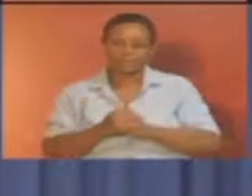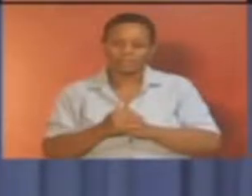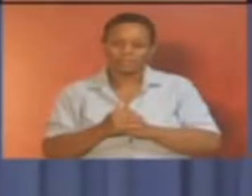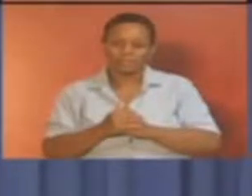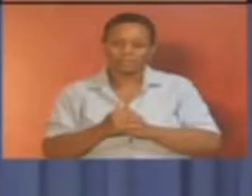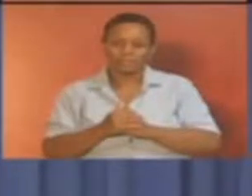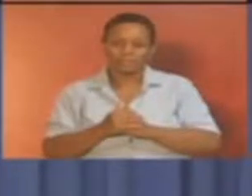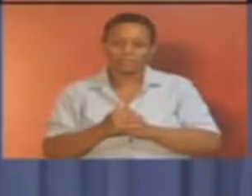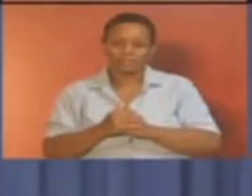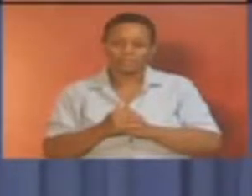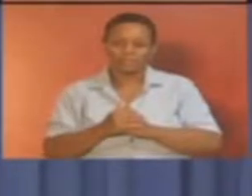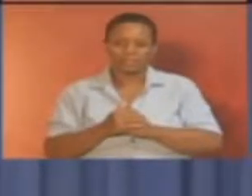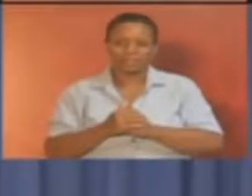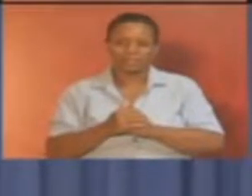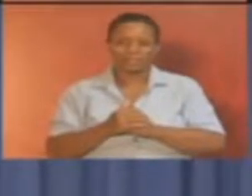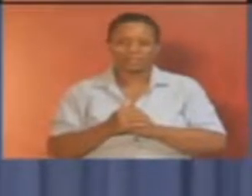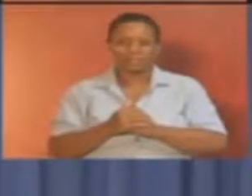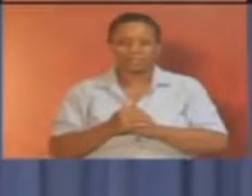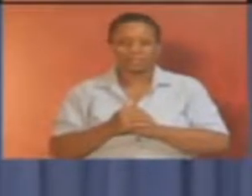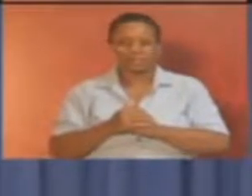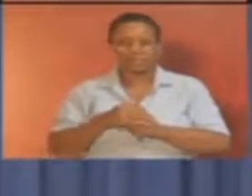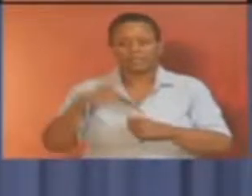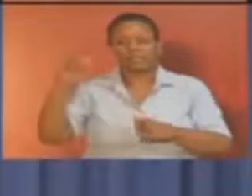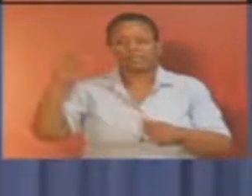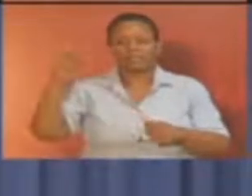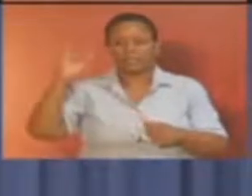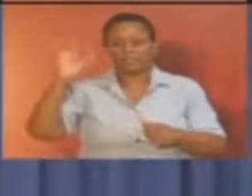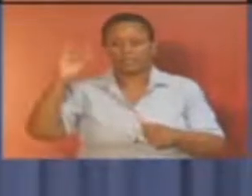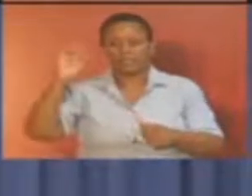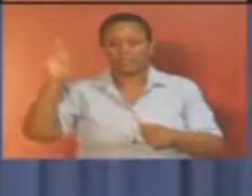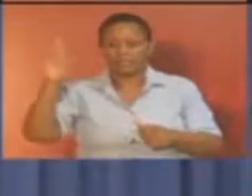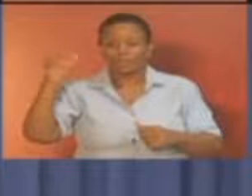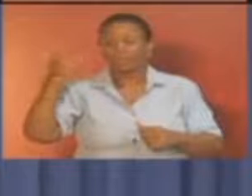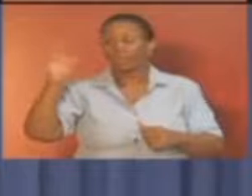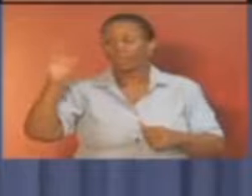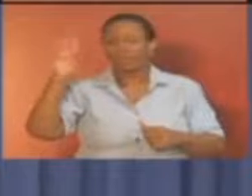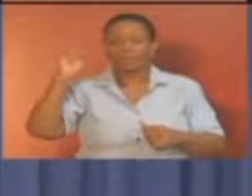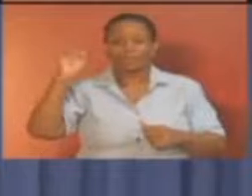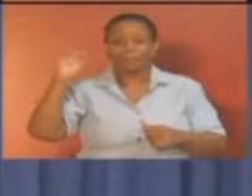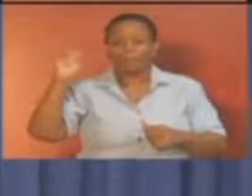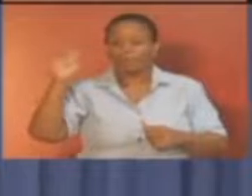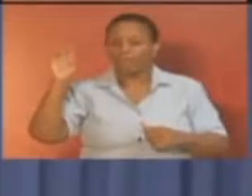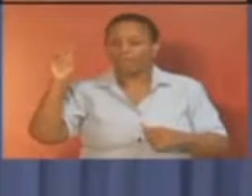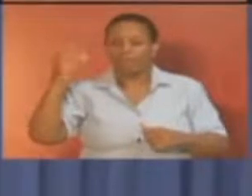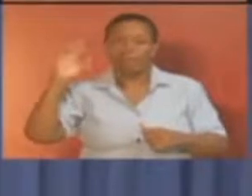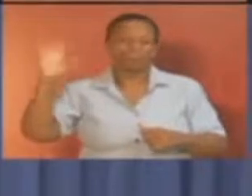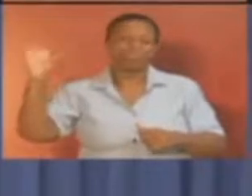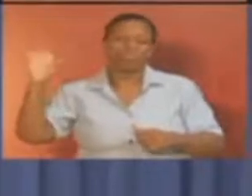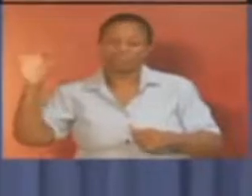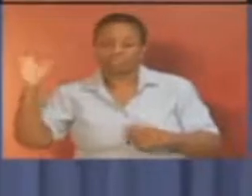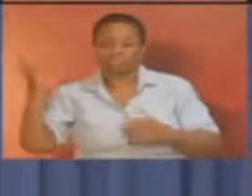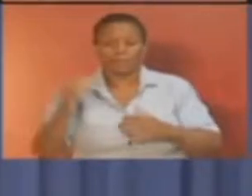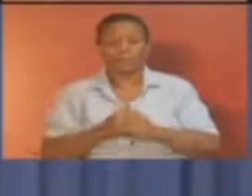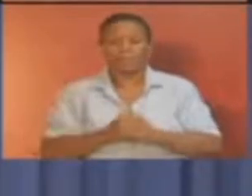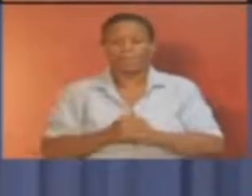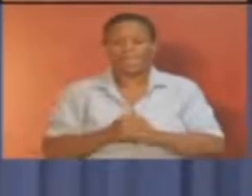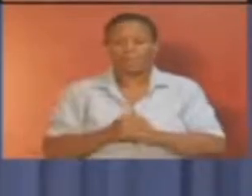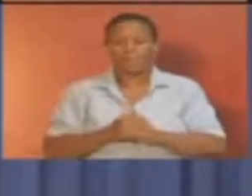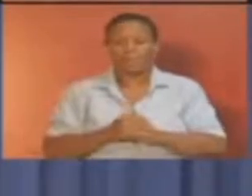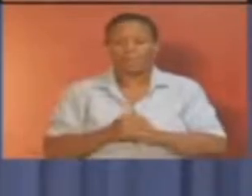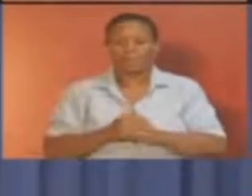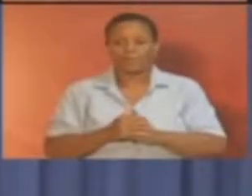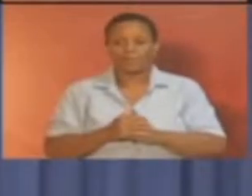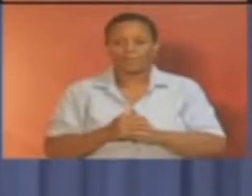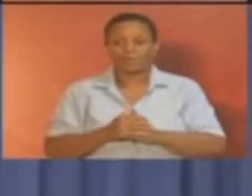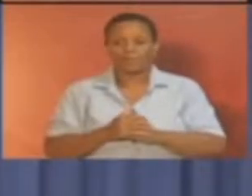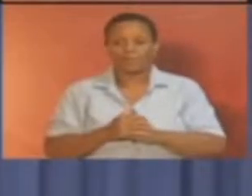Moderna certification brings some improved change to the environment. Not to mention that you would have